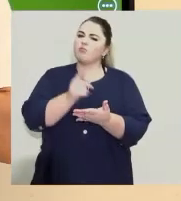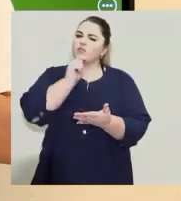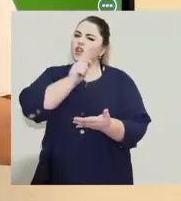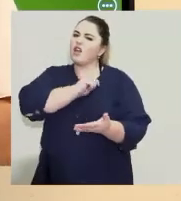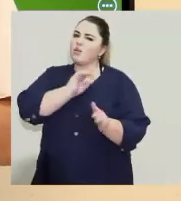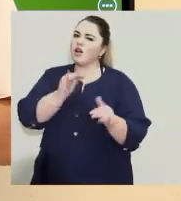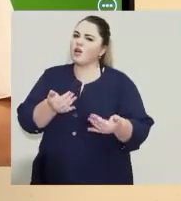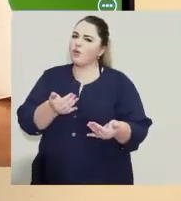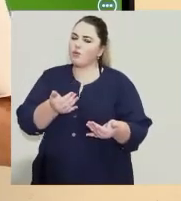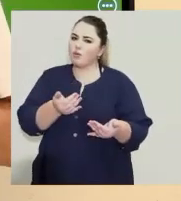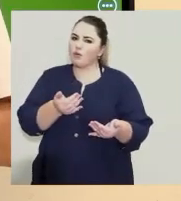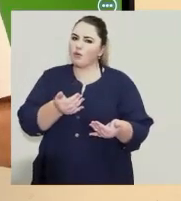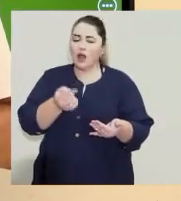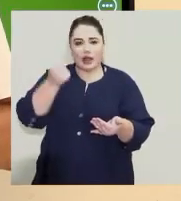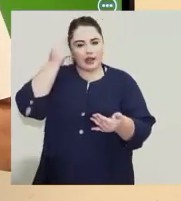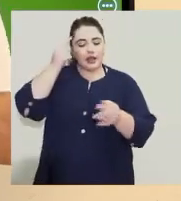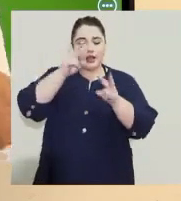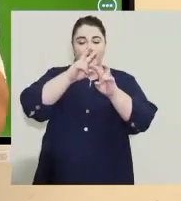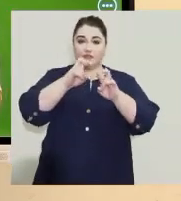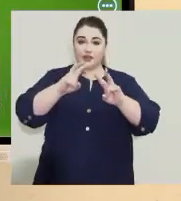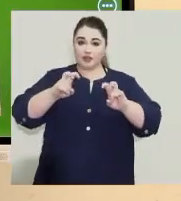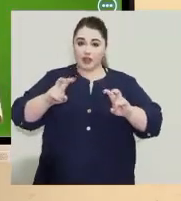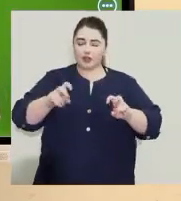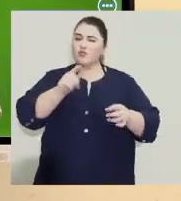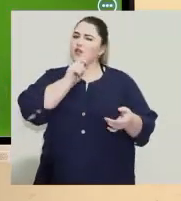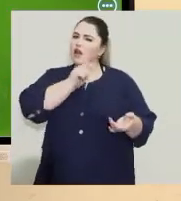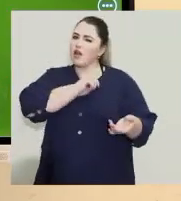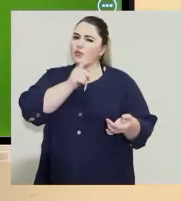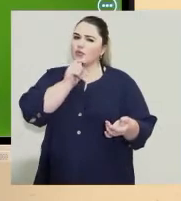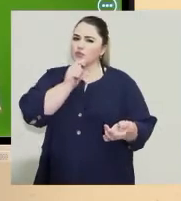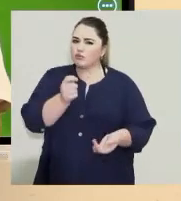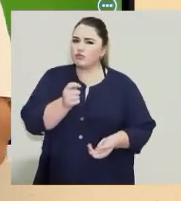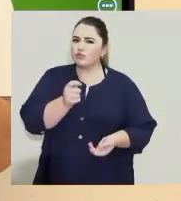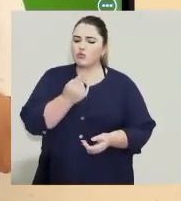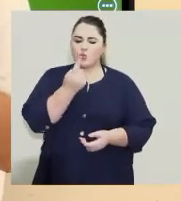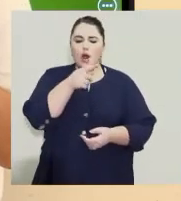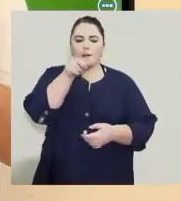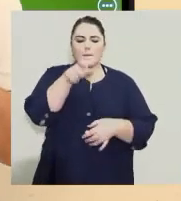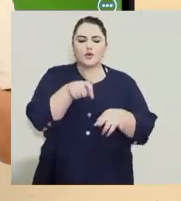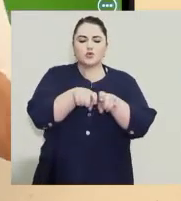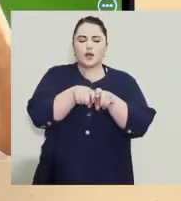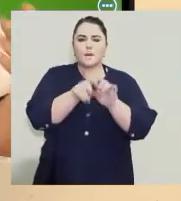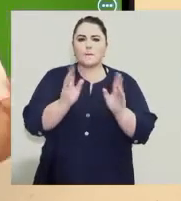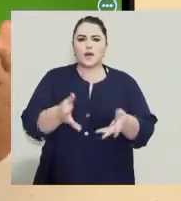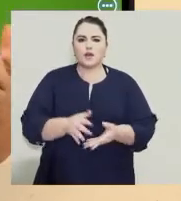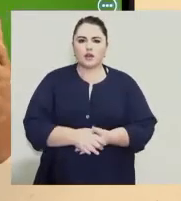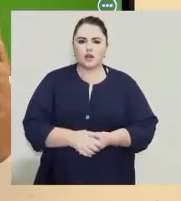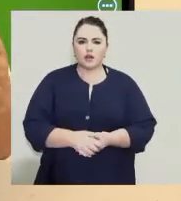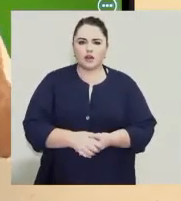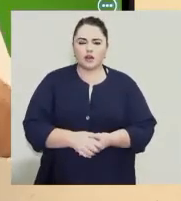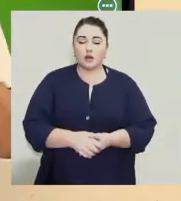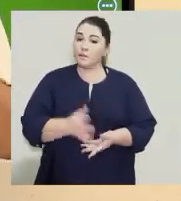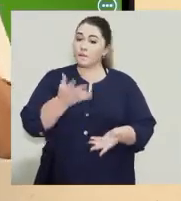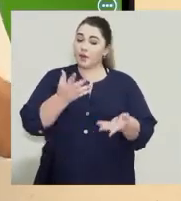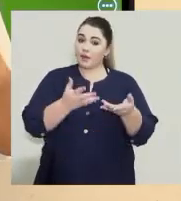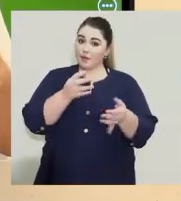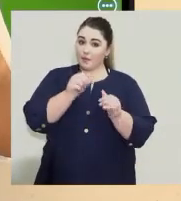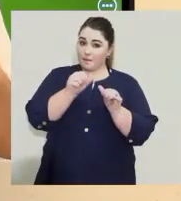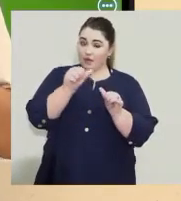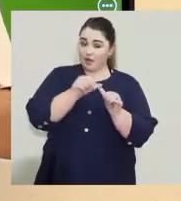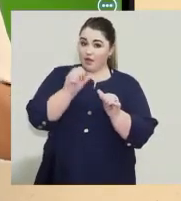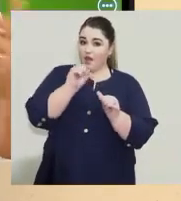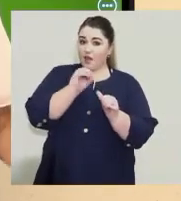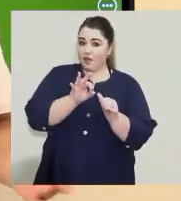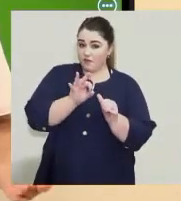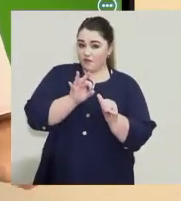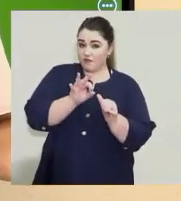this investigation was really reliable in testing one person only? Would it not be more reliable if they could